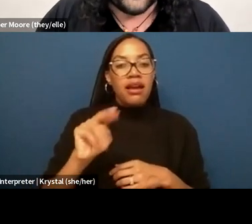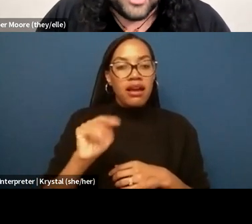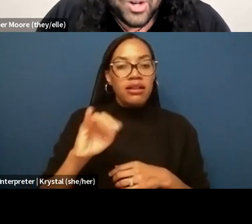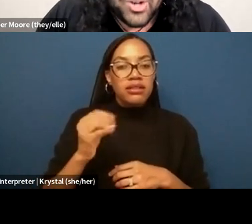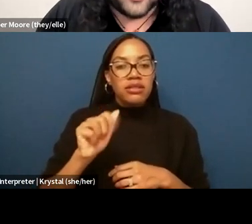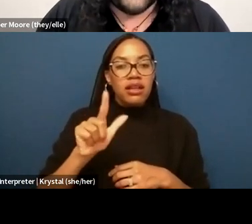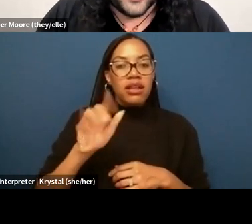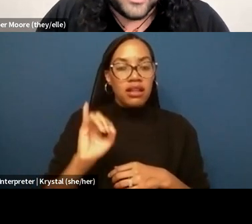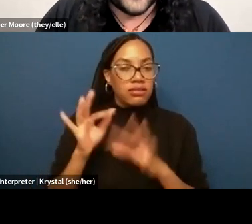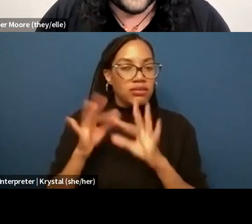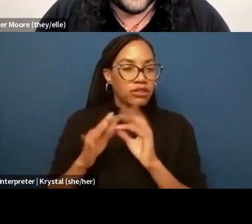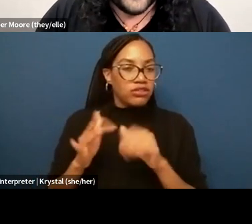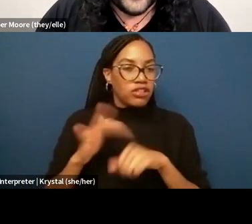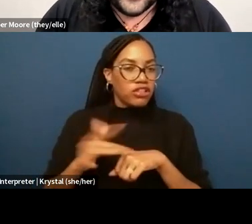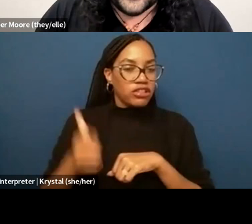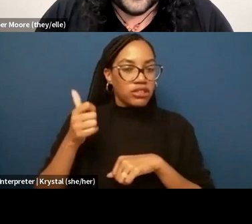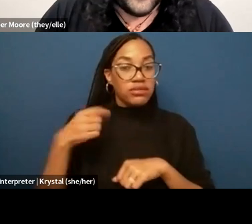do the work for the earth, because